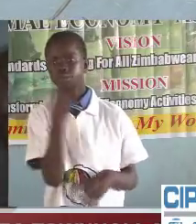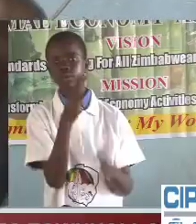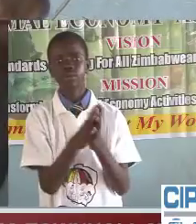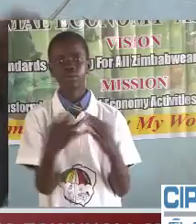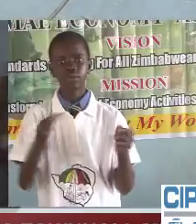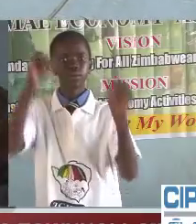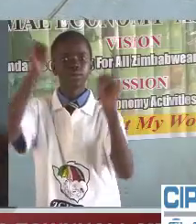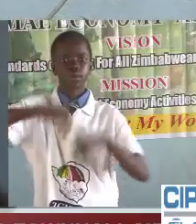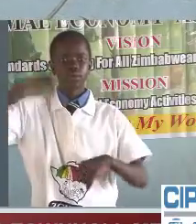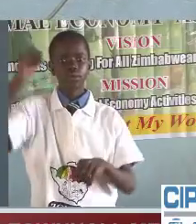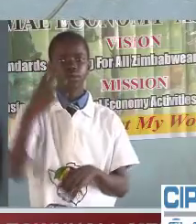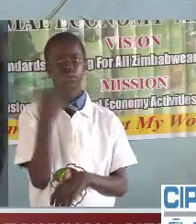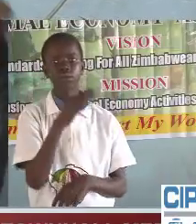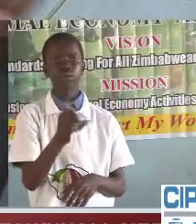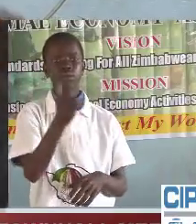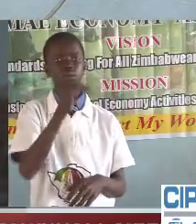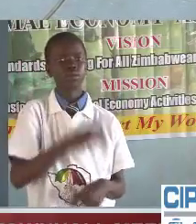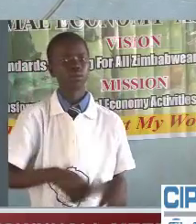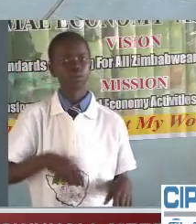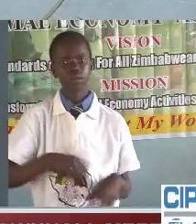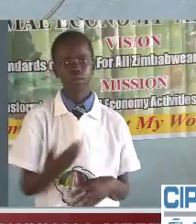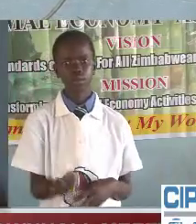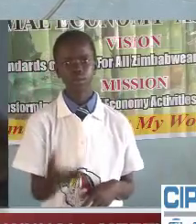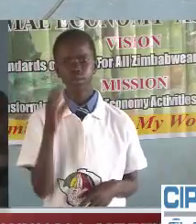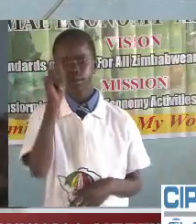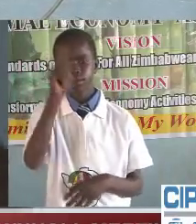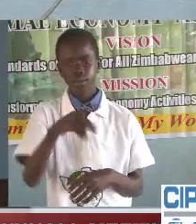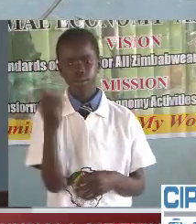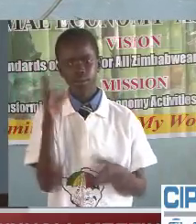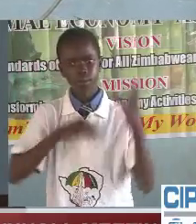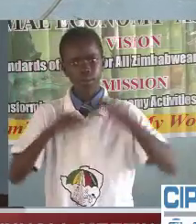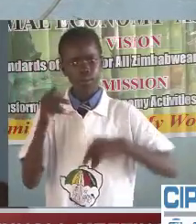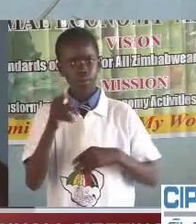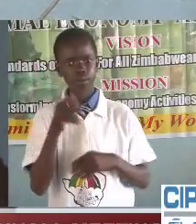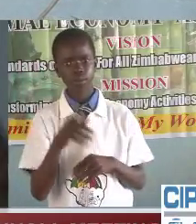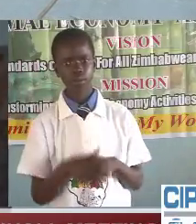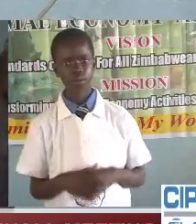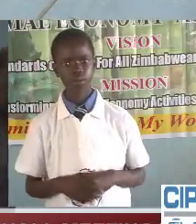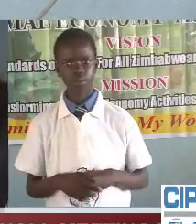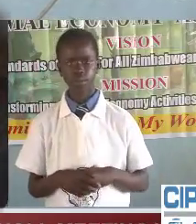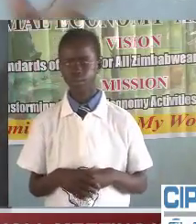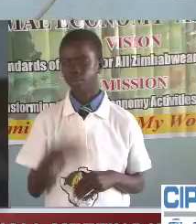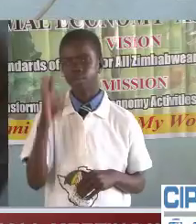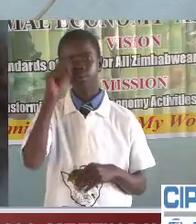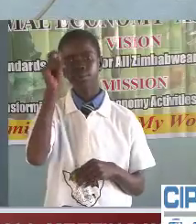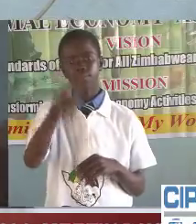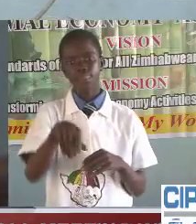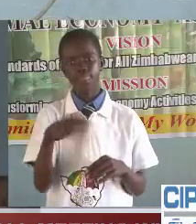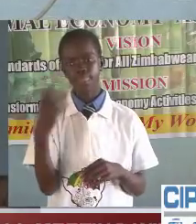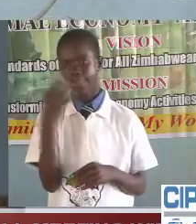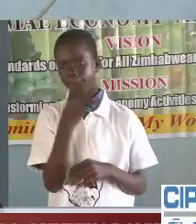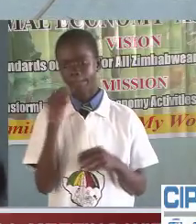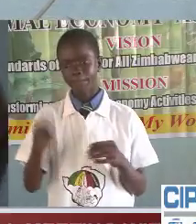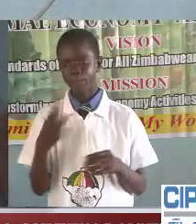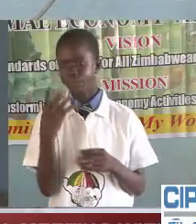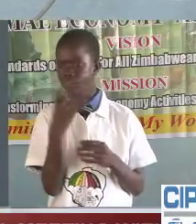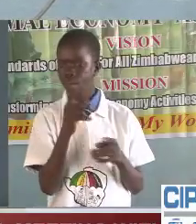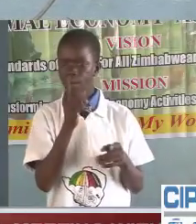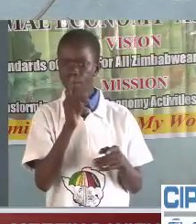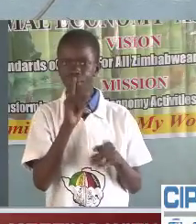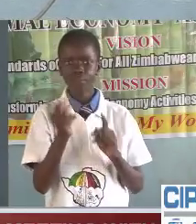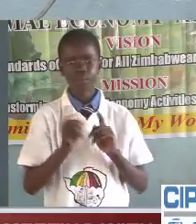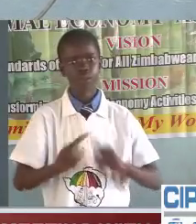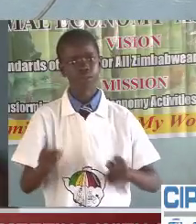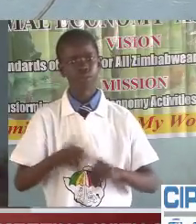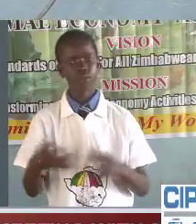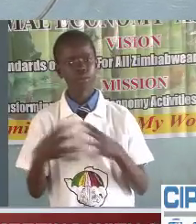why vazvitaura izvozvo nokuti vaona kuti imi mamuna kutaura nezvazvo but takatarisa izvozvo kuti mukatarisa nyaya dziri kubuda mazuva ano pazvivhitivhiti